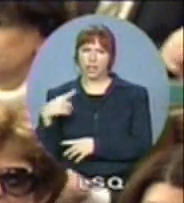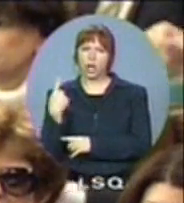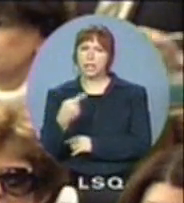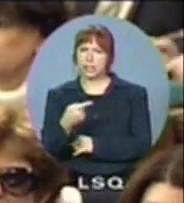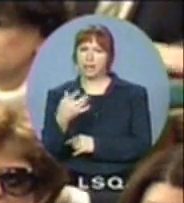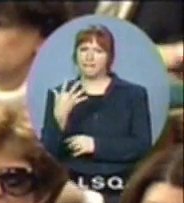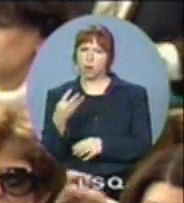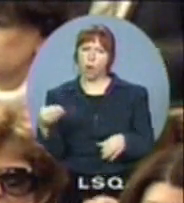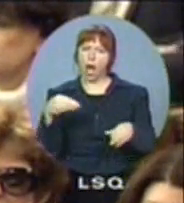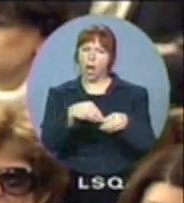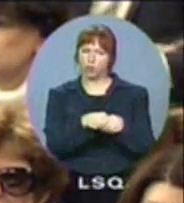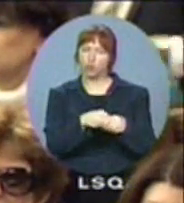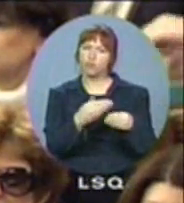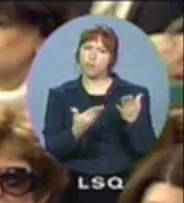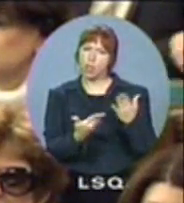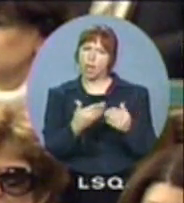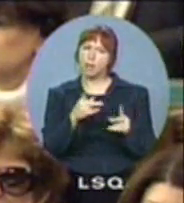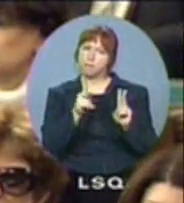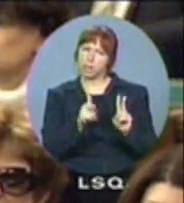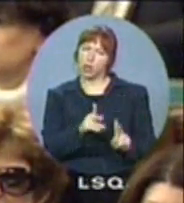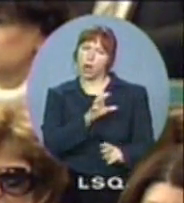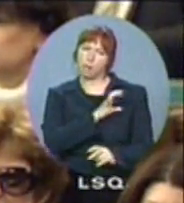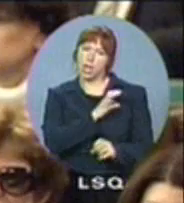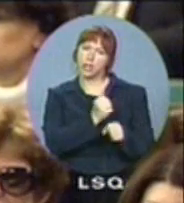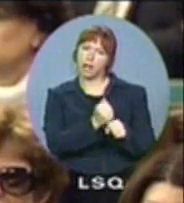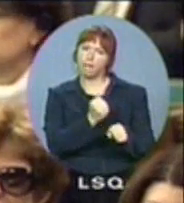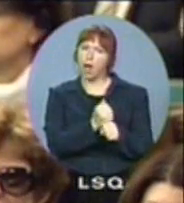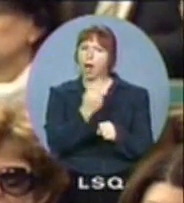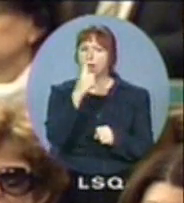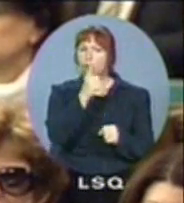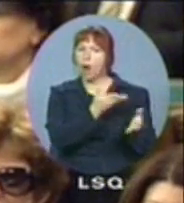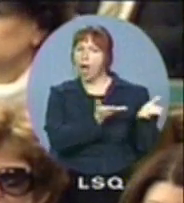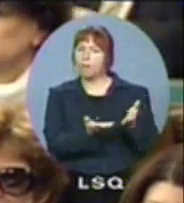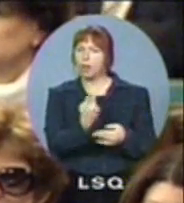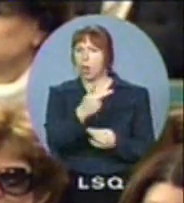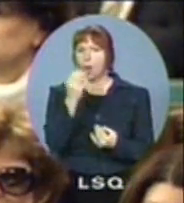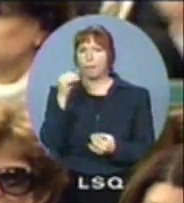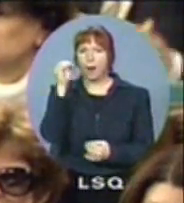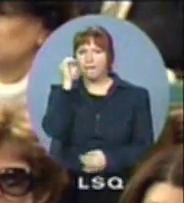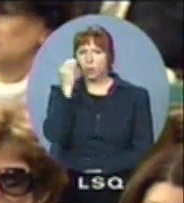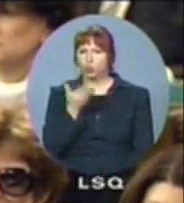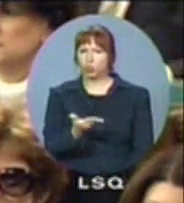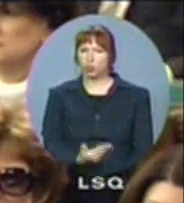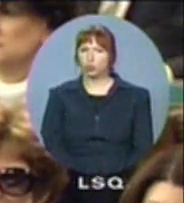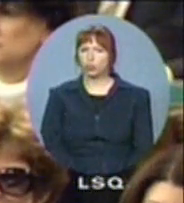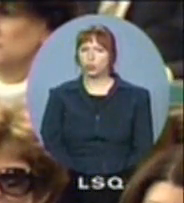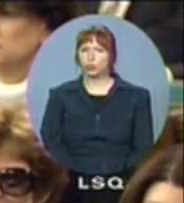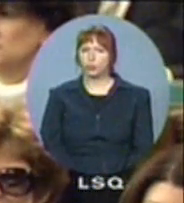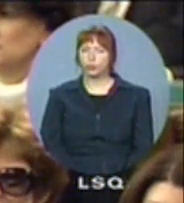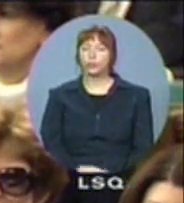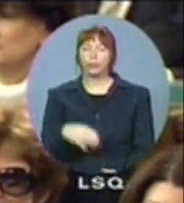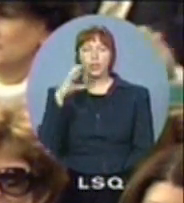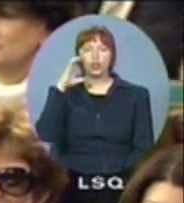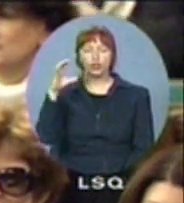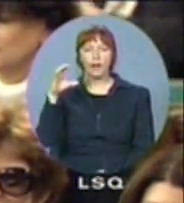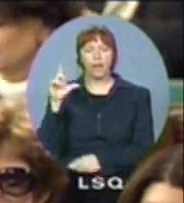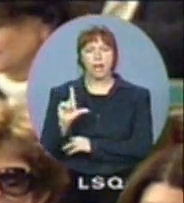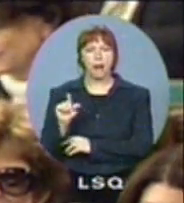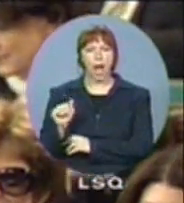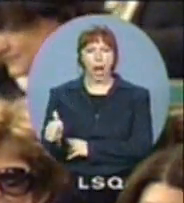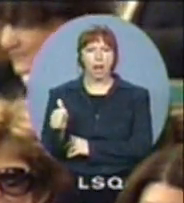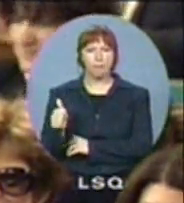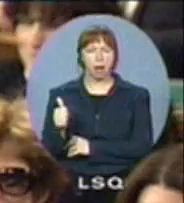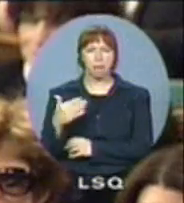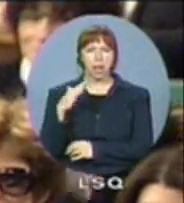understand, Mr. Speaker, that the leader of the Liberal Party and the Liberal Party don't like the police, don't like a law enforcement perspective.